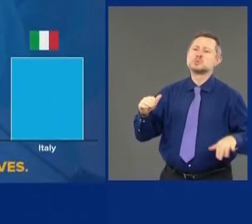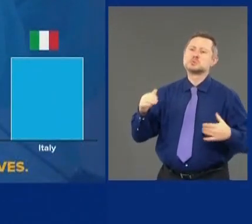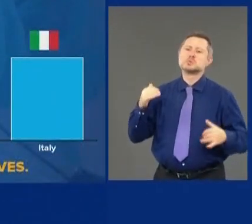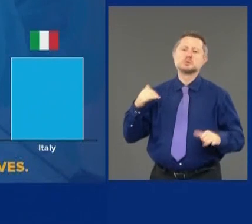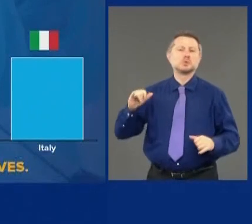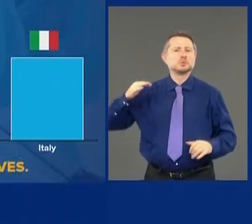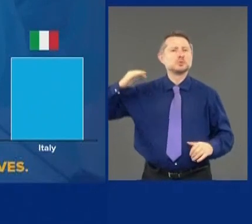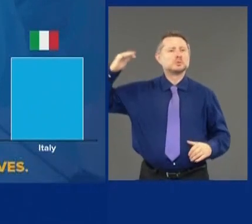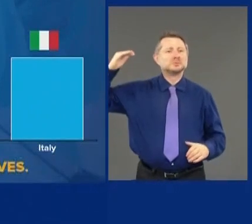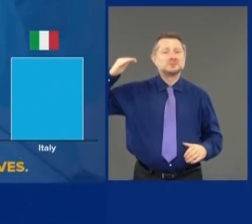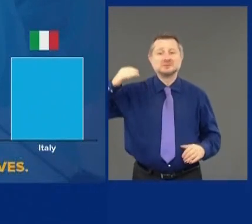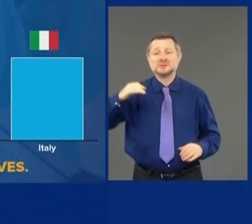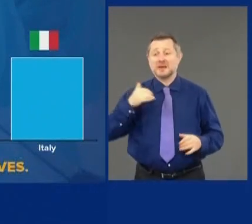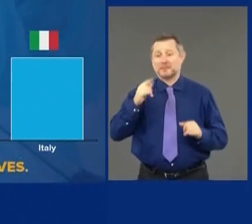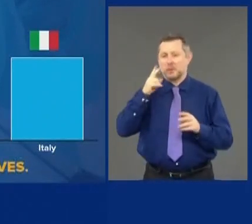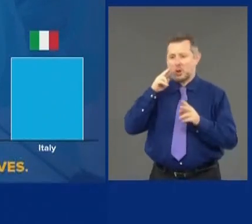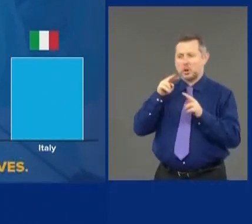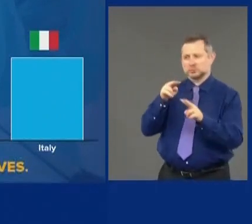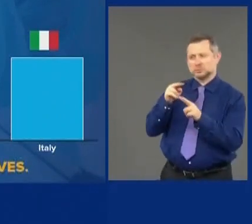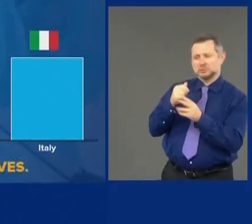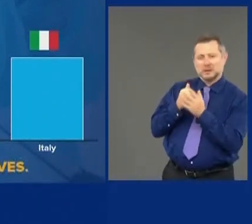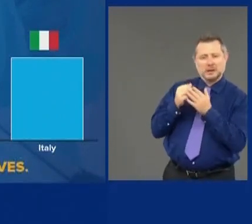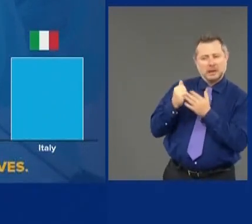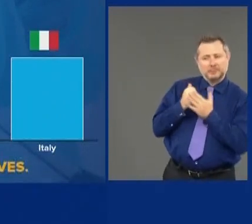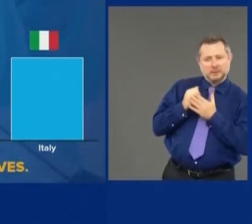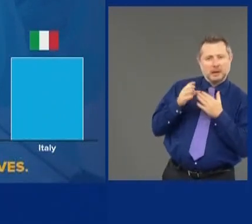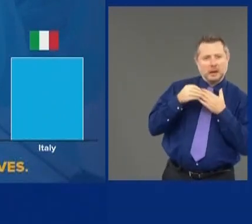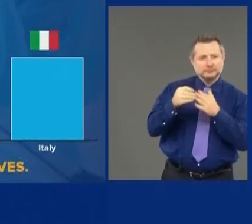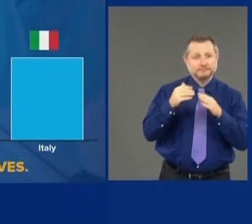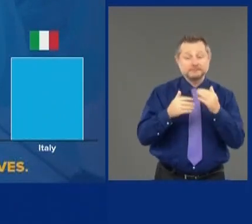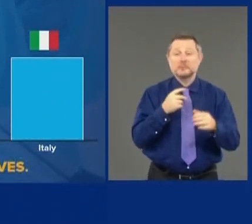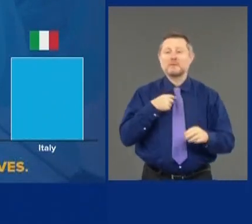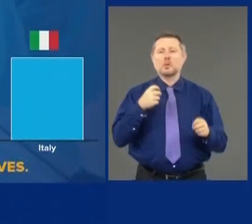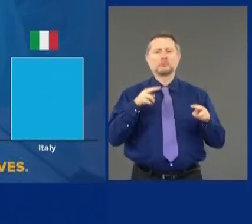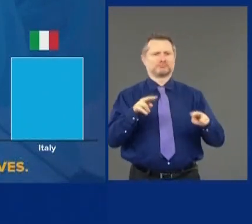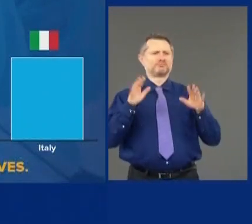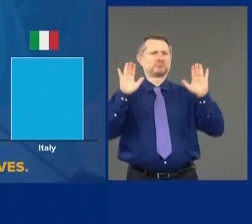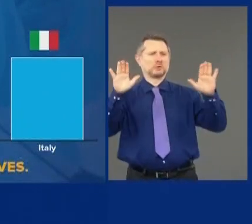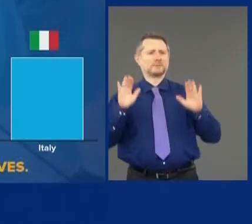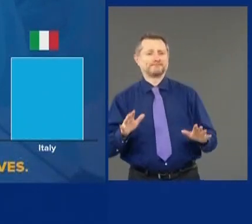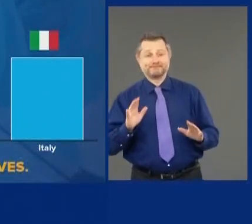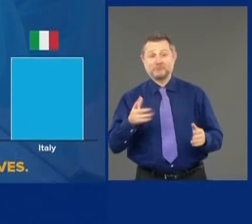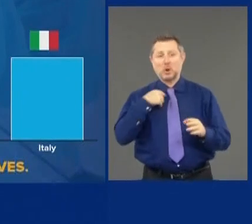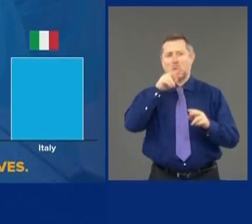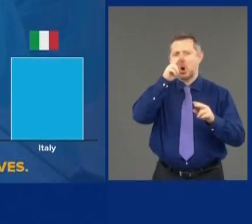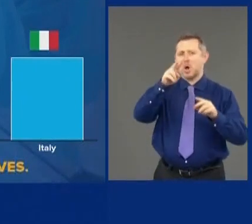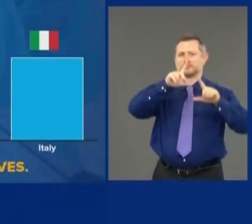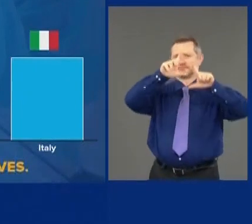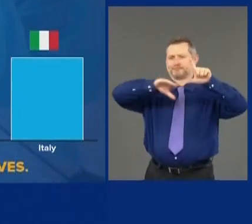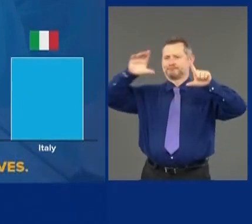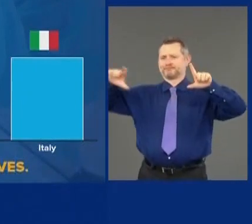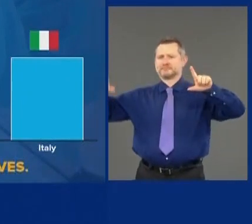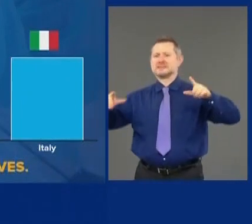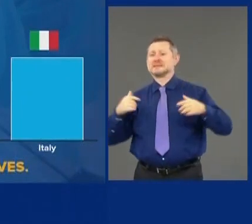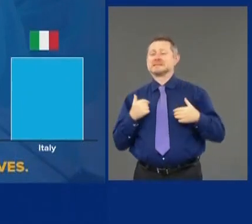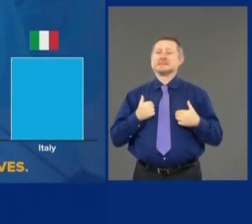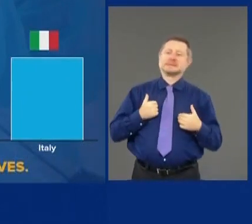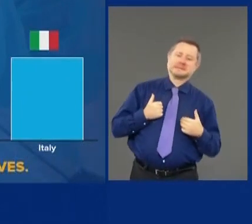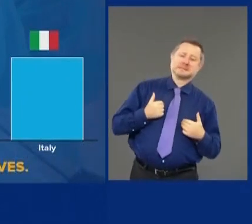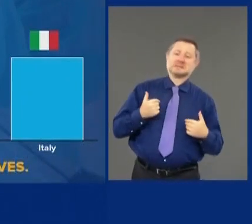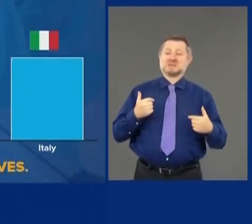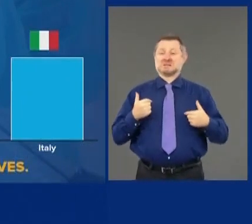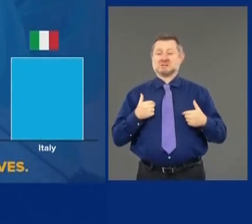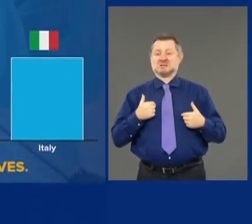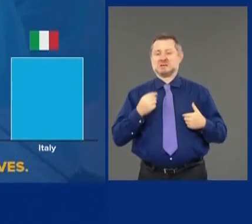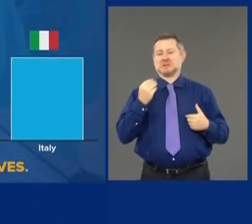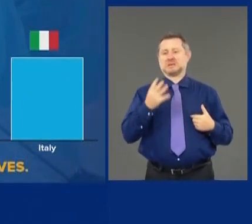us. This is extraordinary to me. But I have a weird